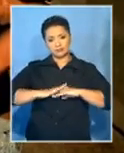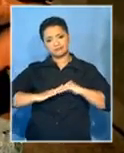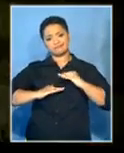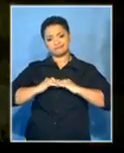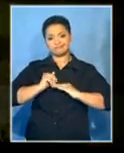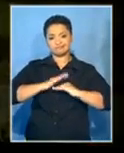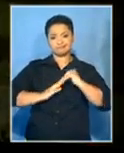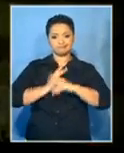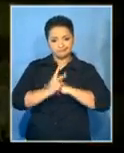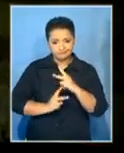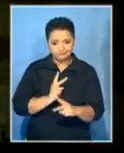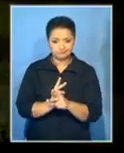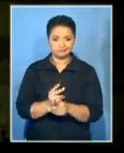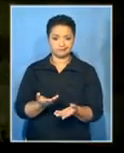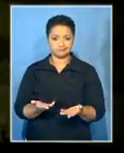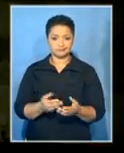pieces.